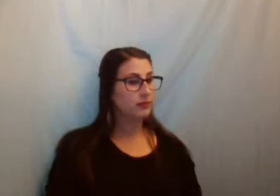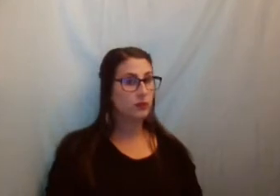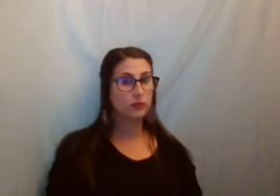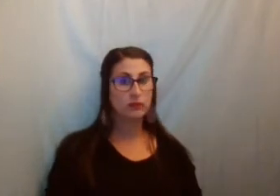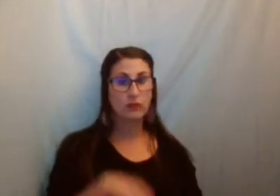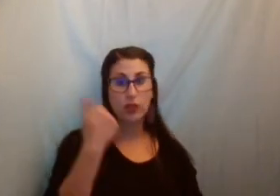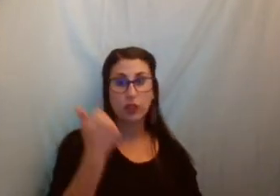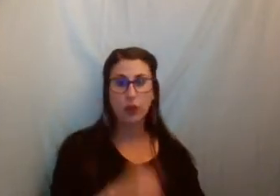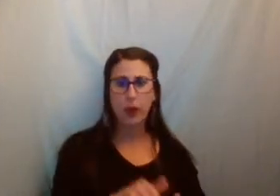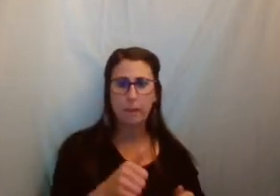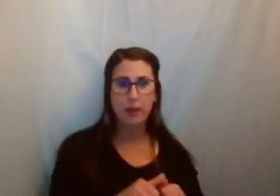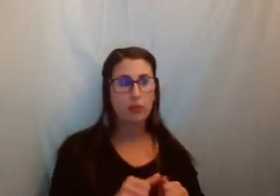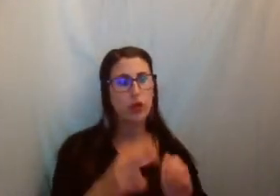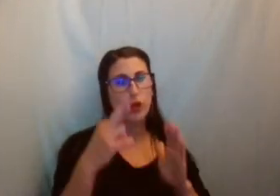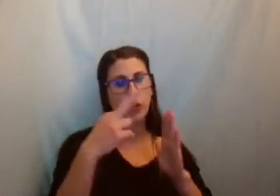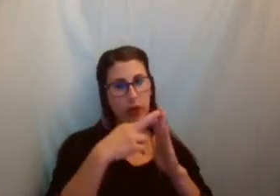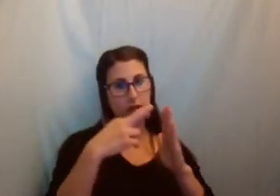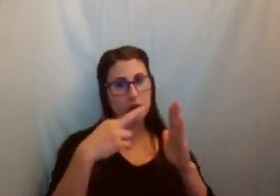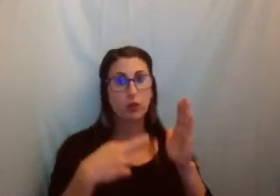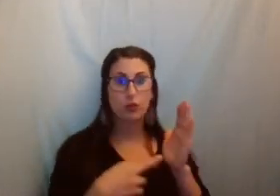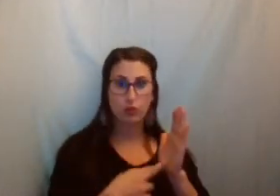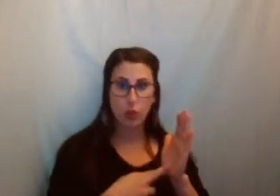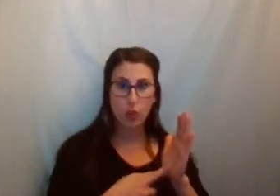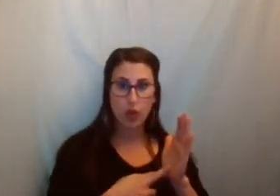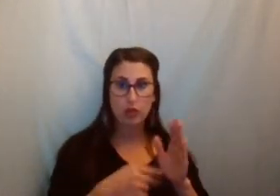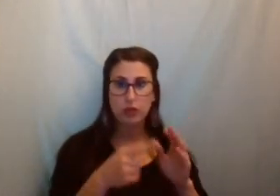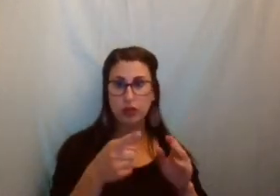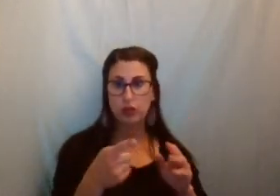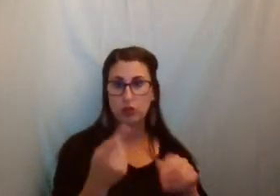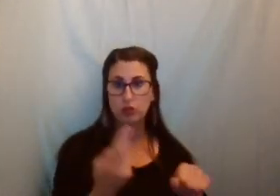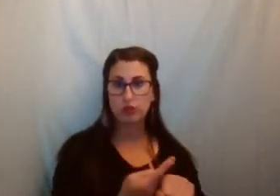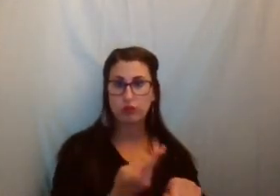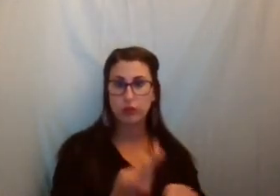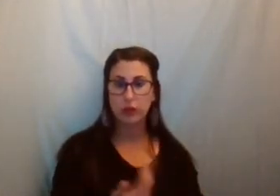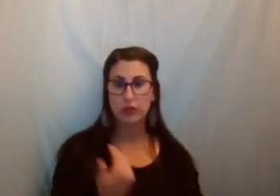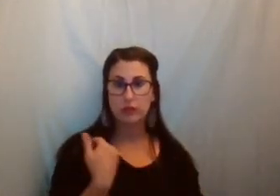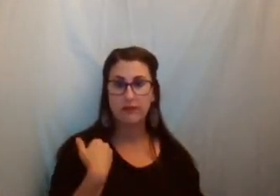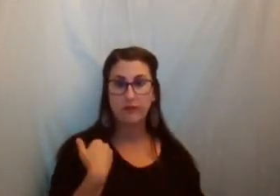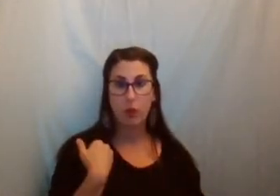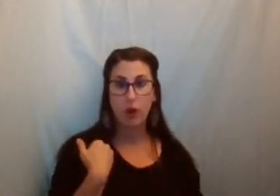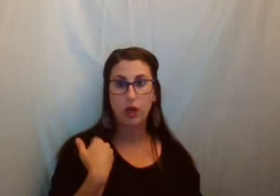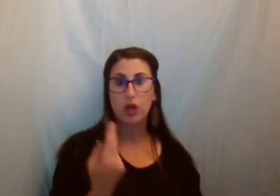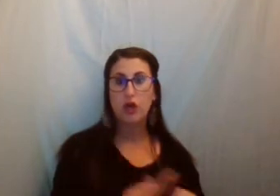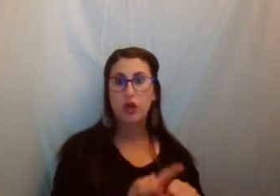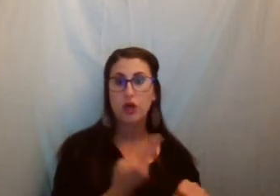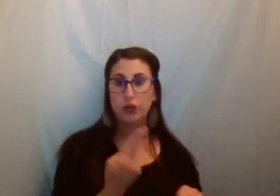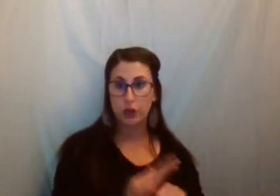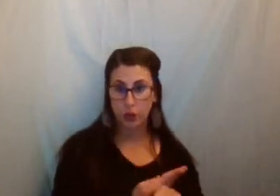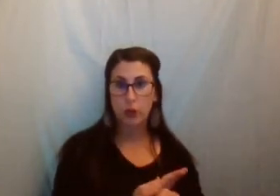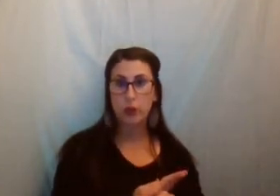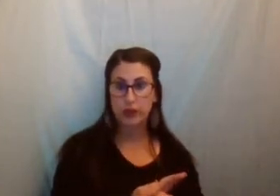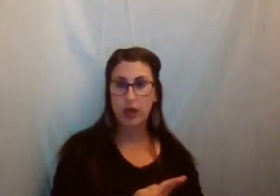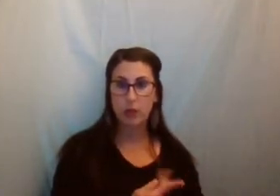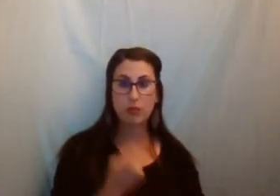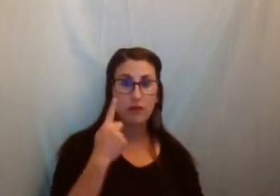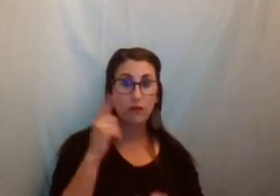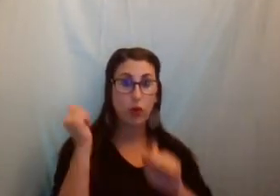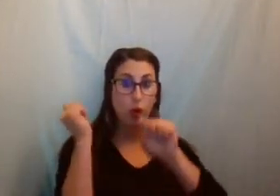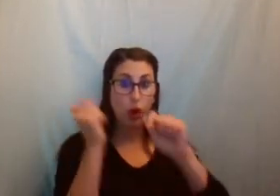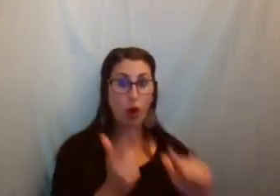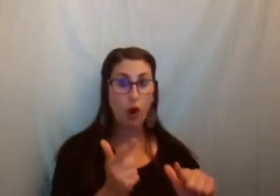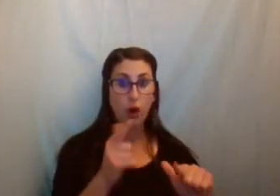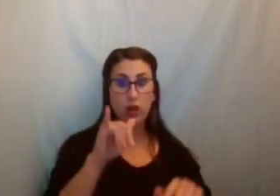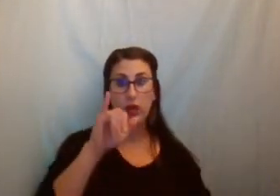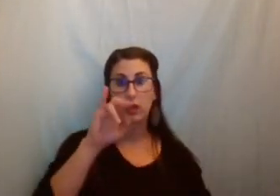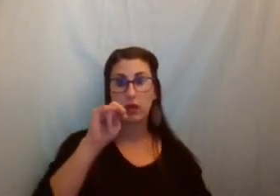So keep in mind that the rules that that you are using, use them